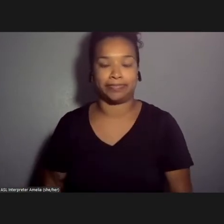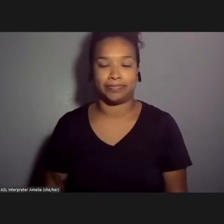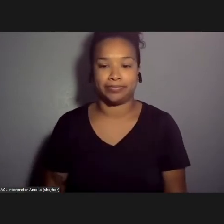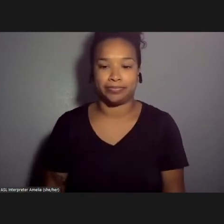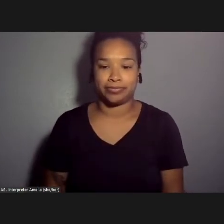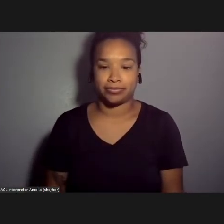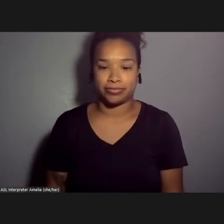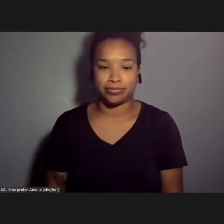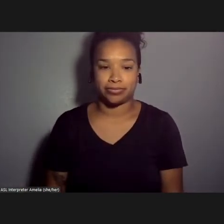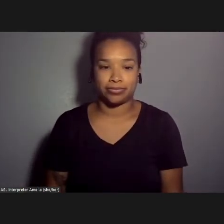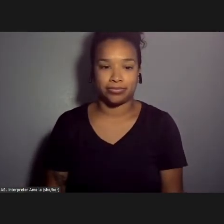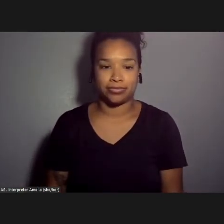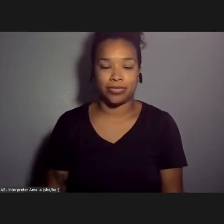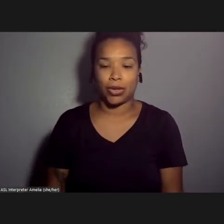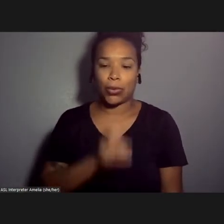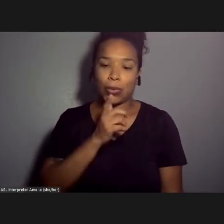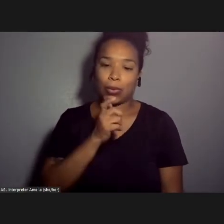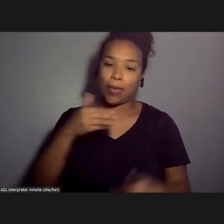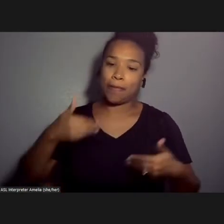And who am I?